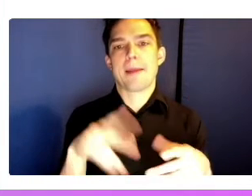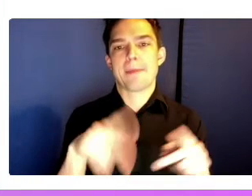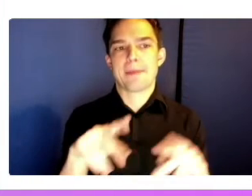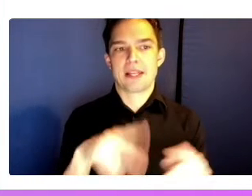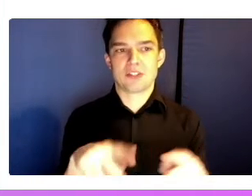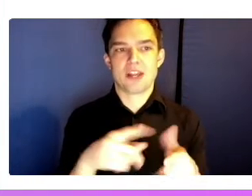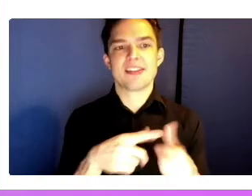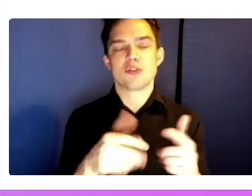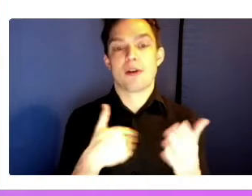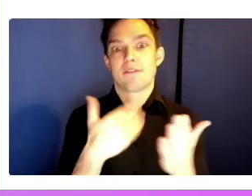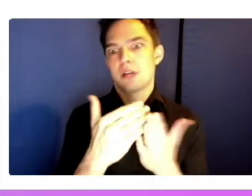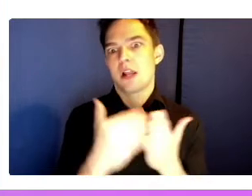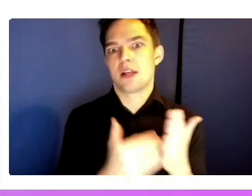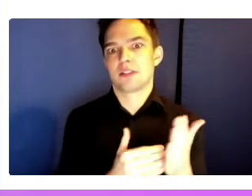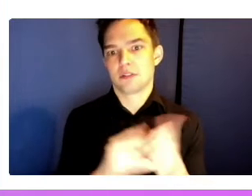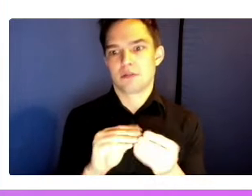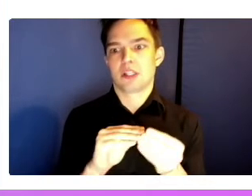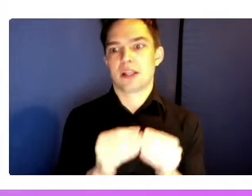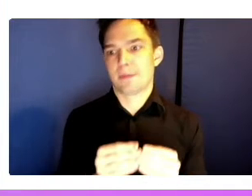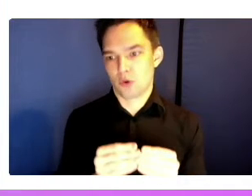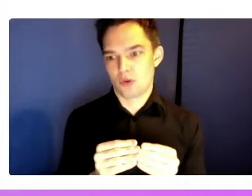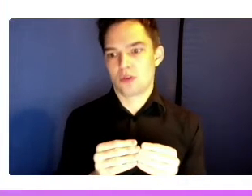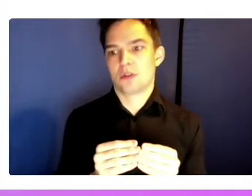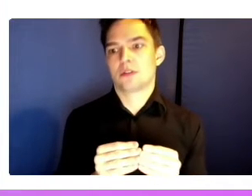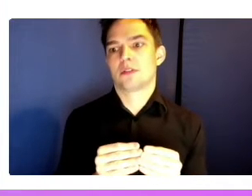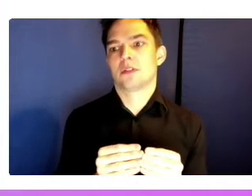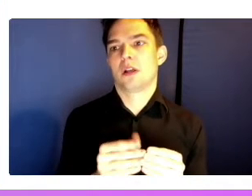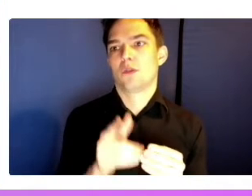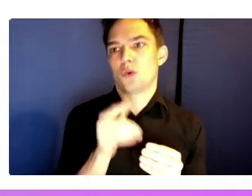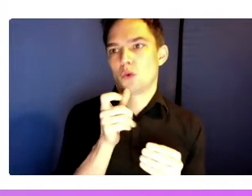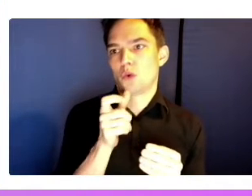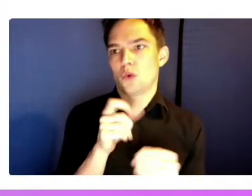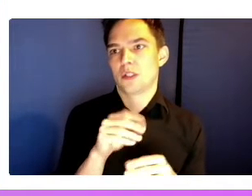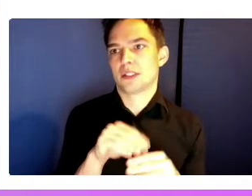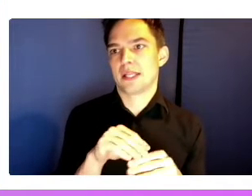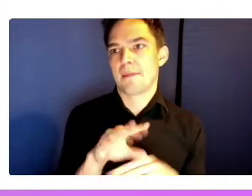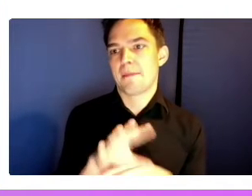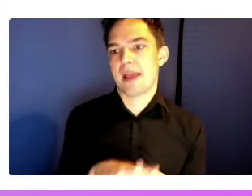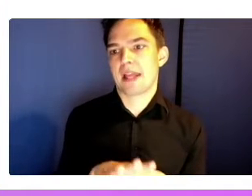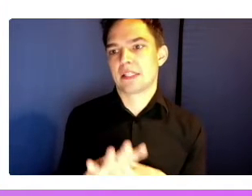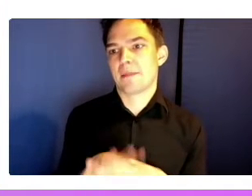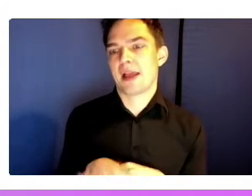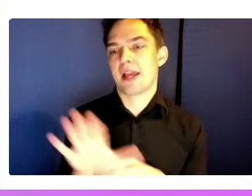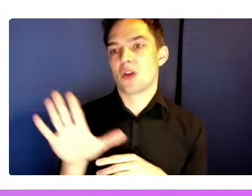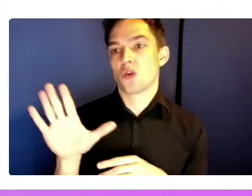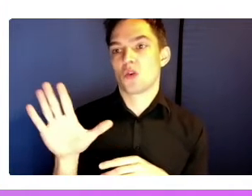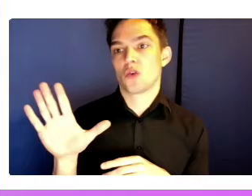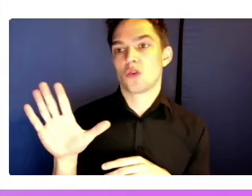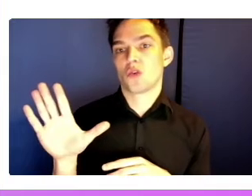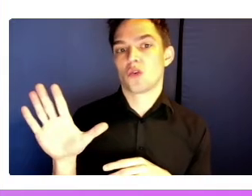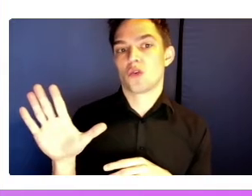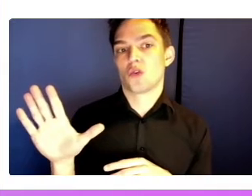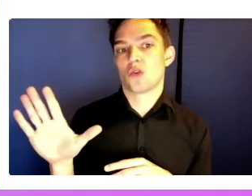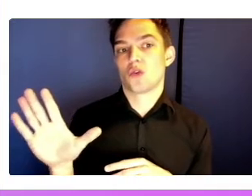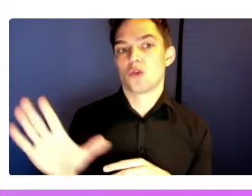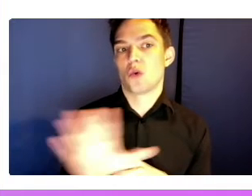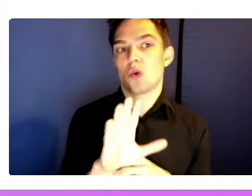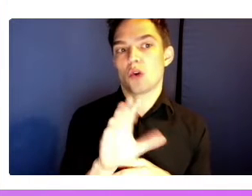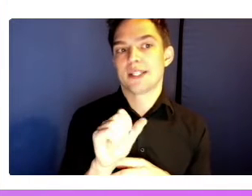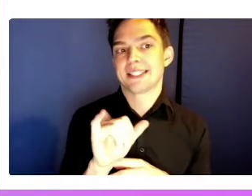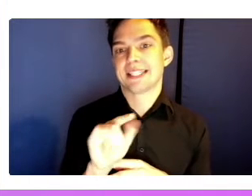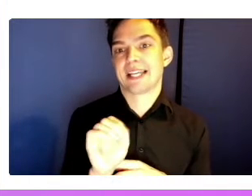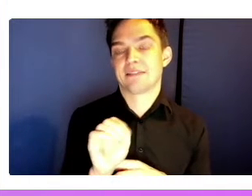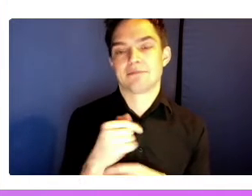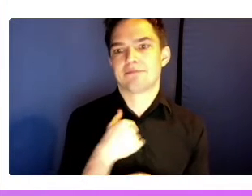now you have a list and a number of who is impacted by your site. I love